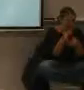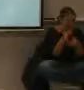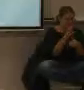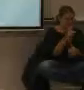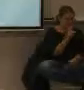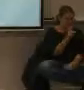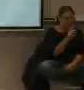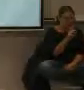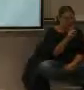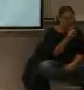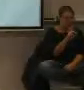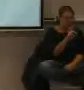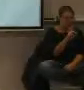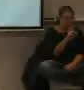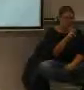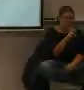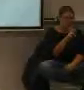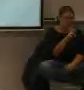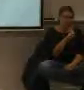of concentrations.